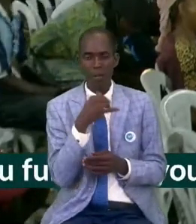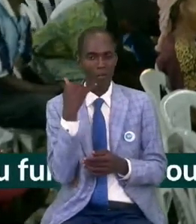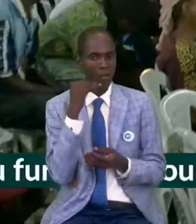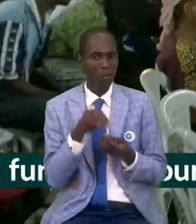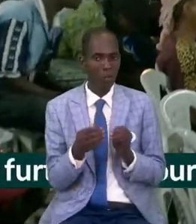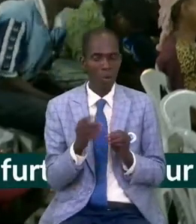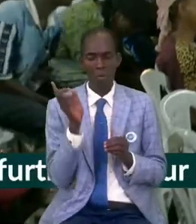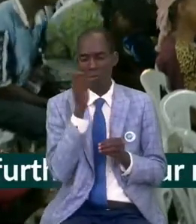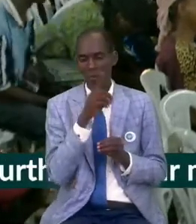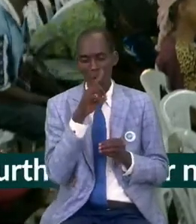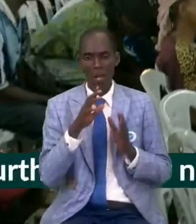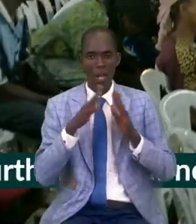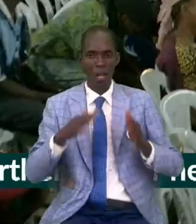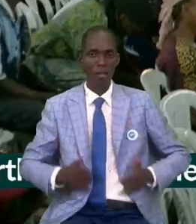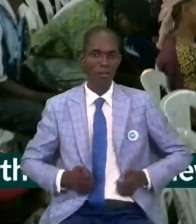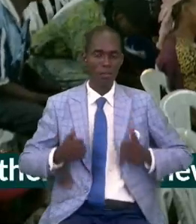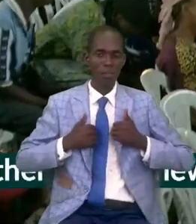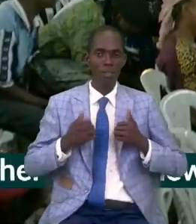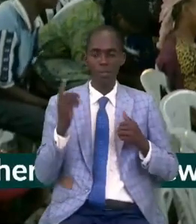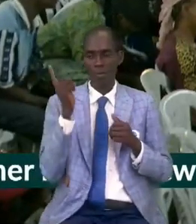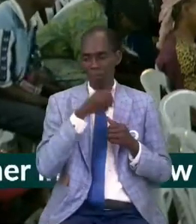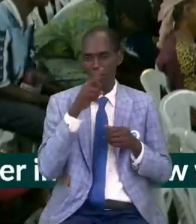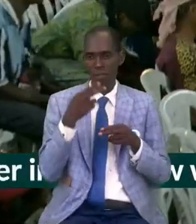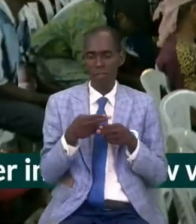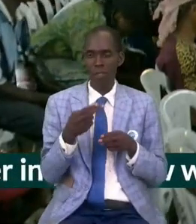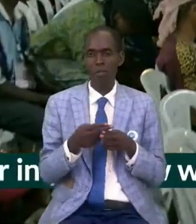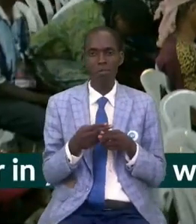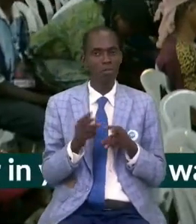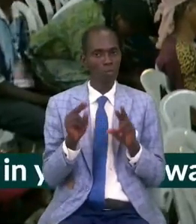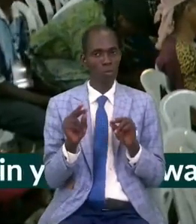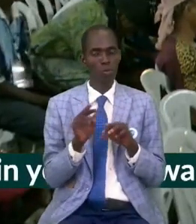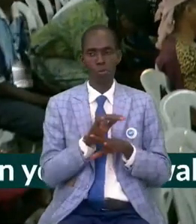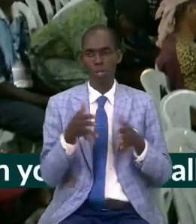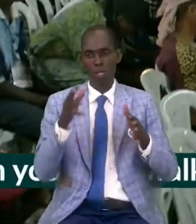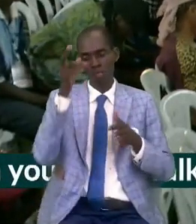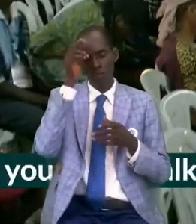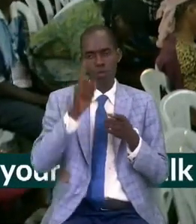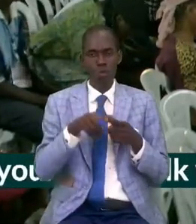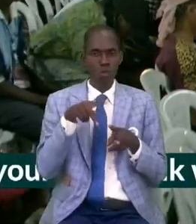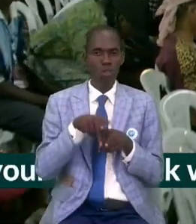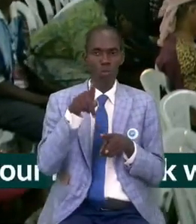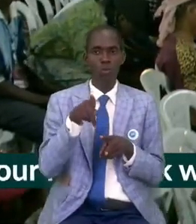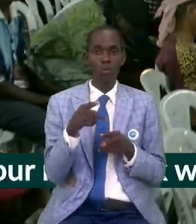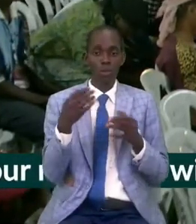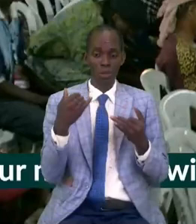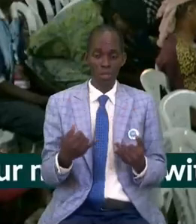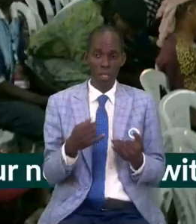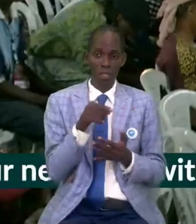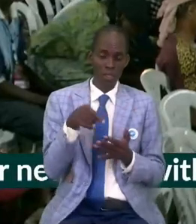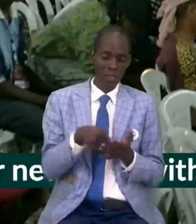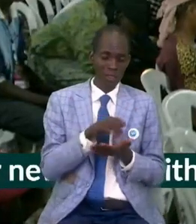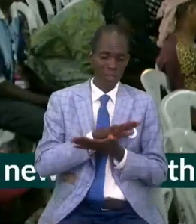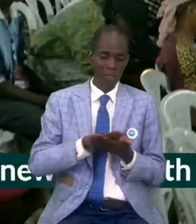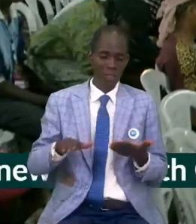and say, this clean heart God has given to me, this clean tongue God has given to me, I don't want it to